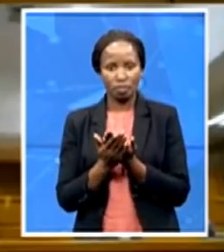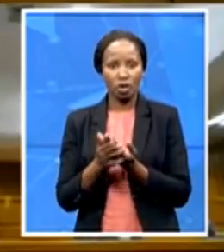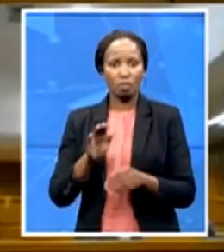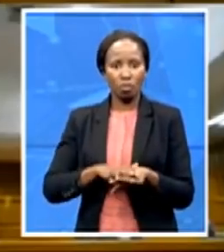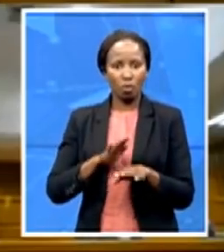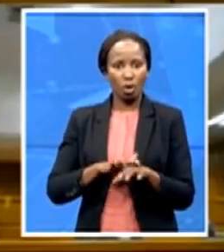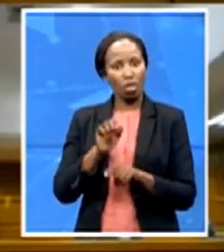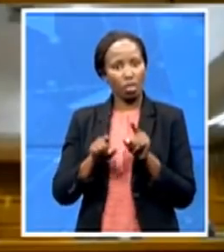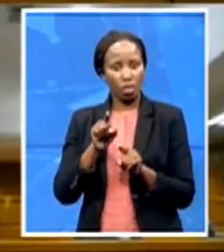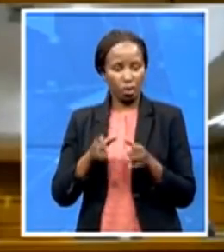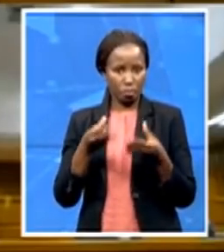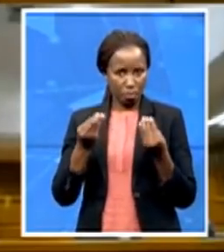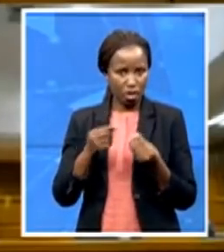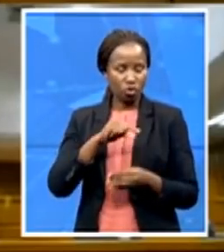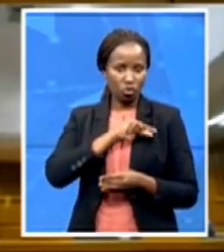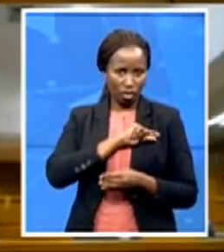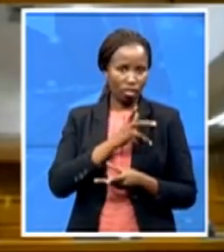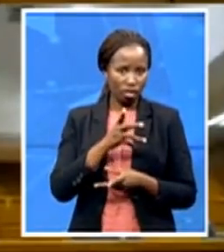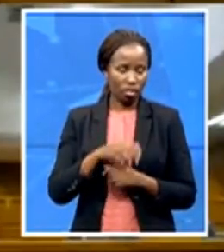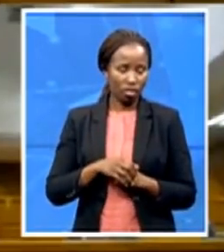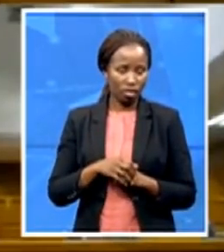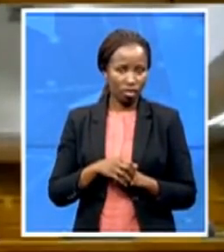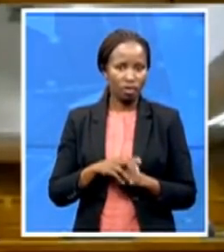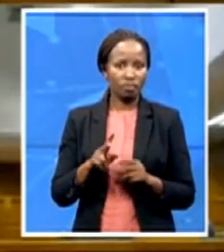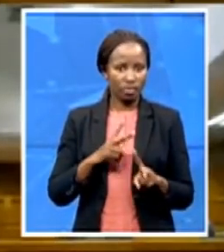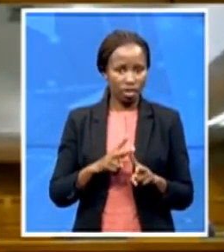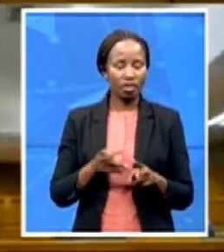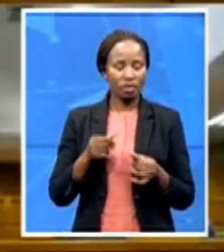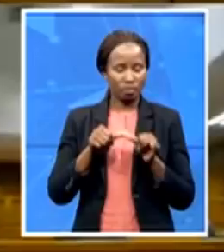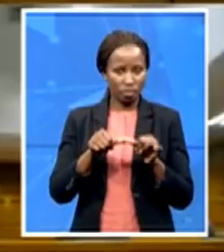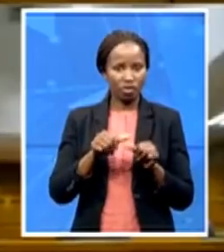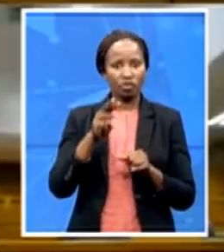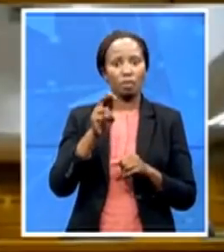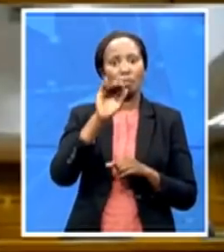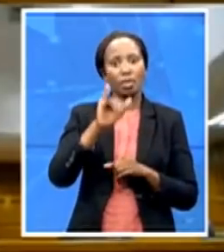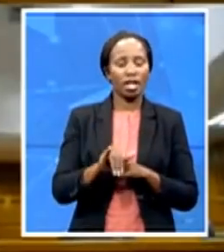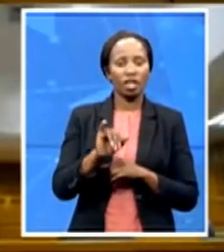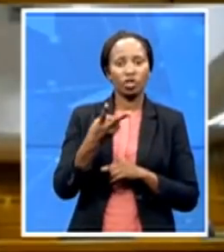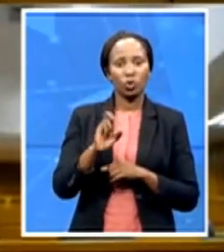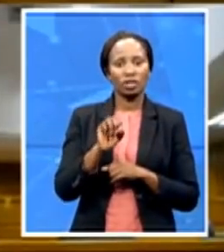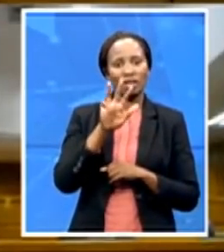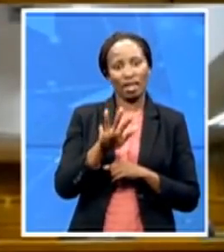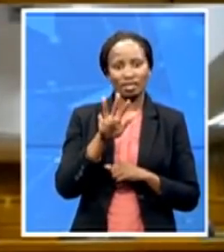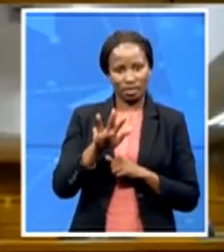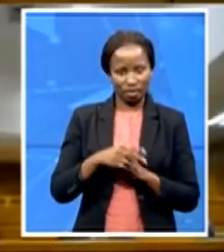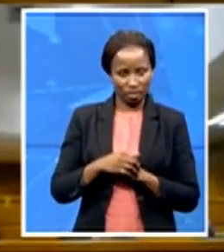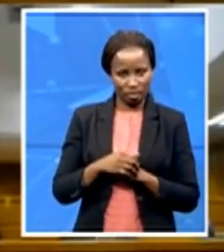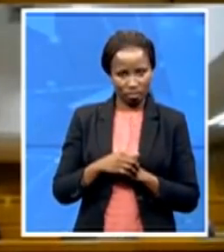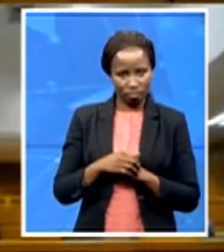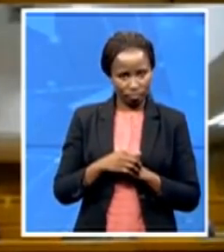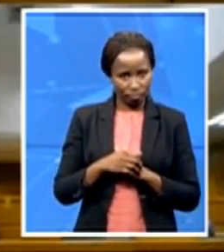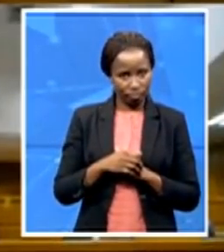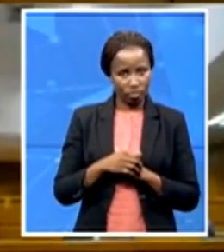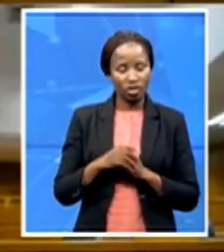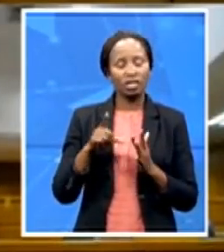preceding May 2019 are there too. That is to the extent that the facts might